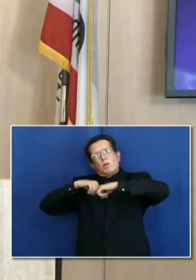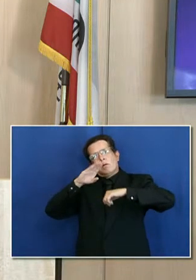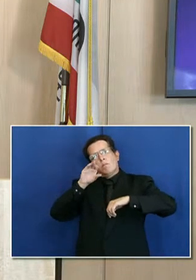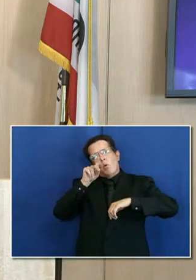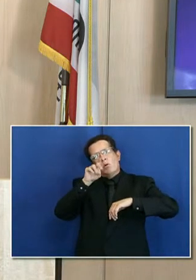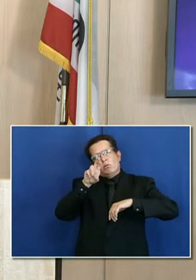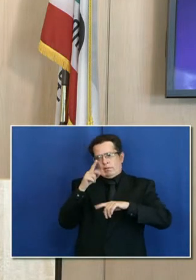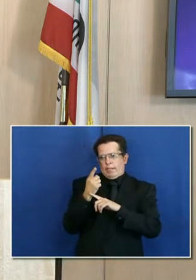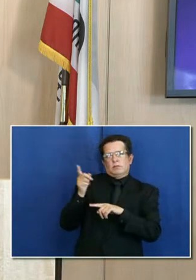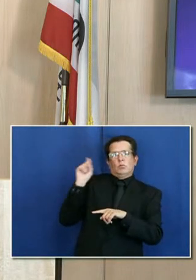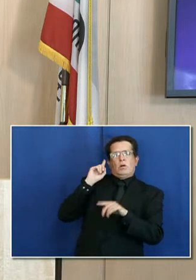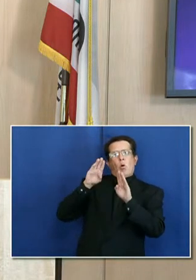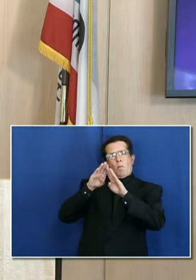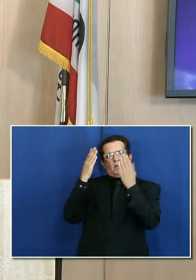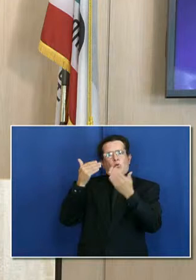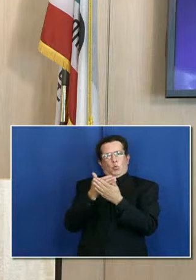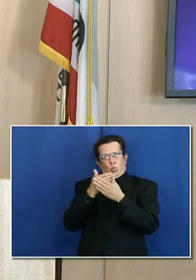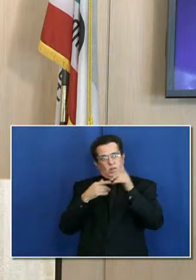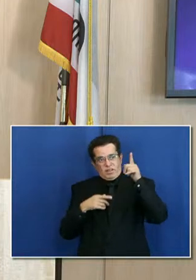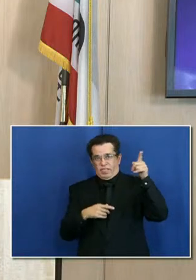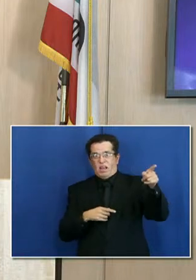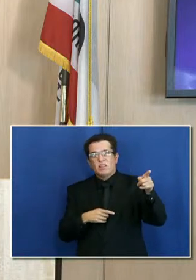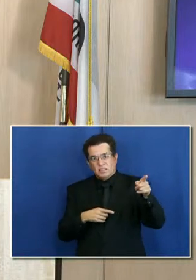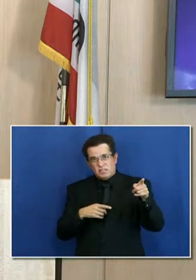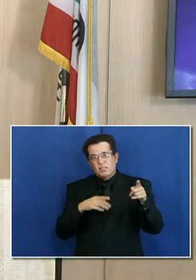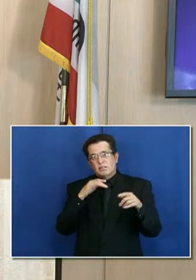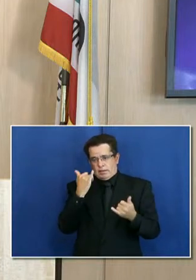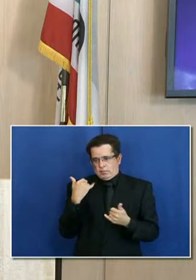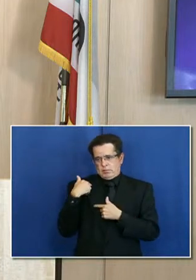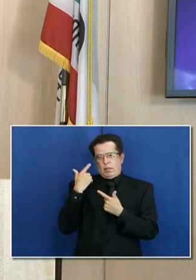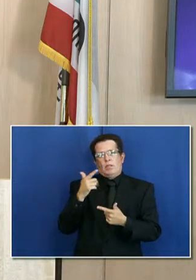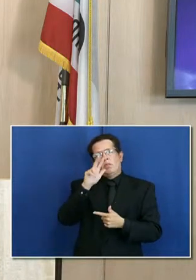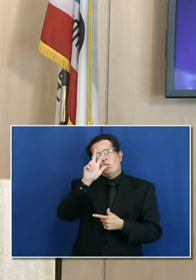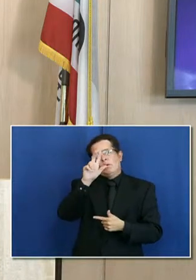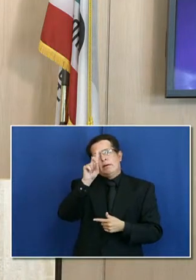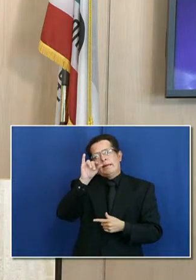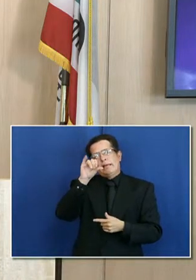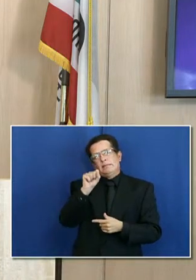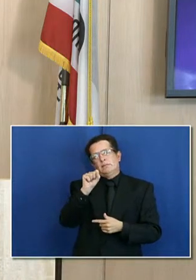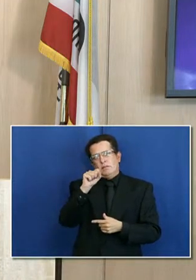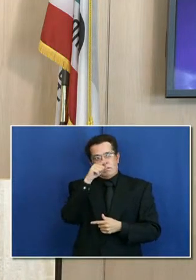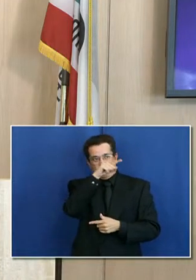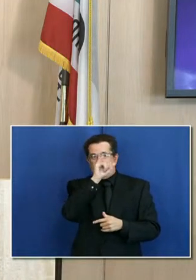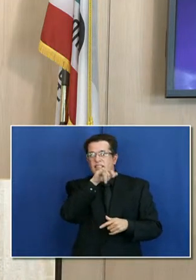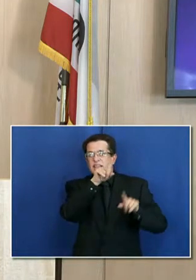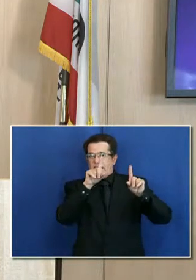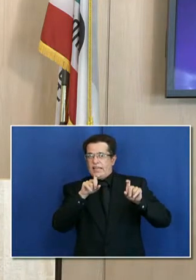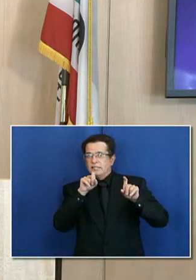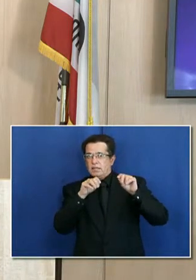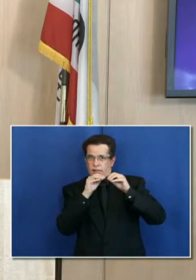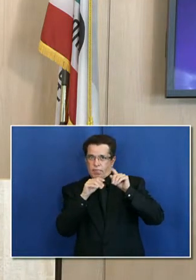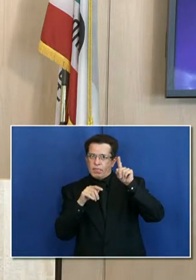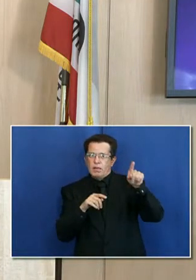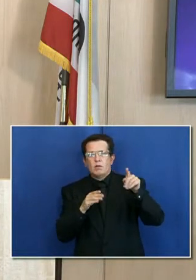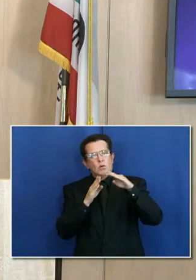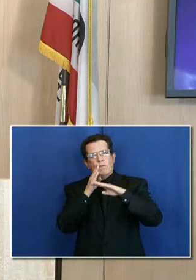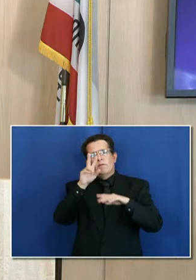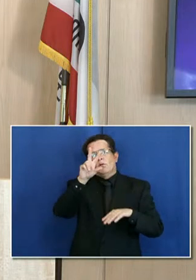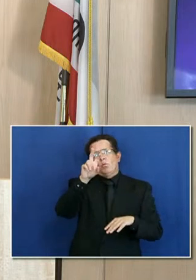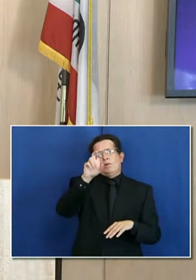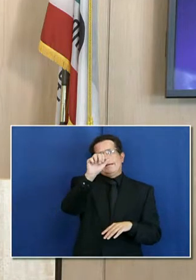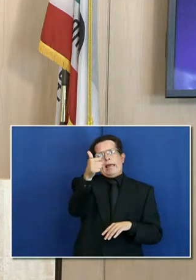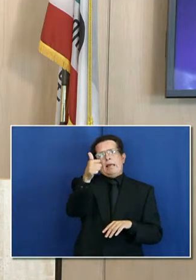last week. And over the last 3 days since this testing site has opened, more than